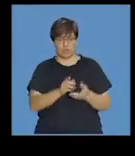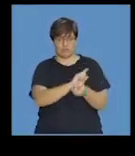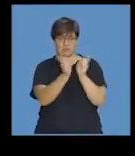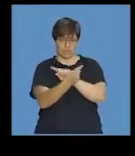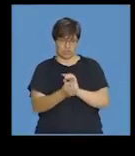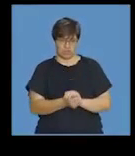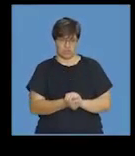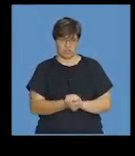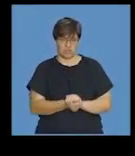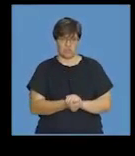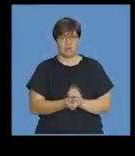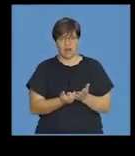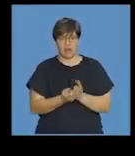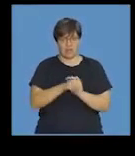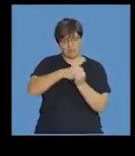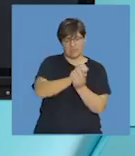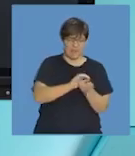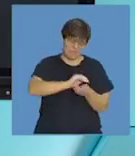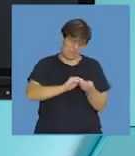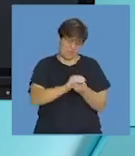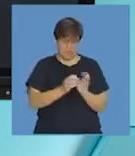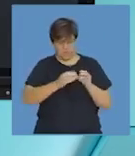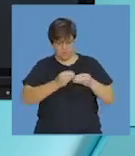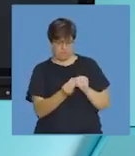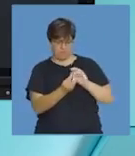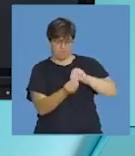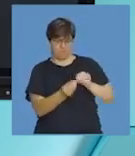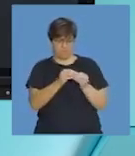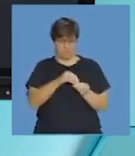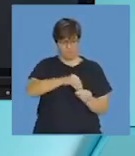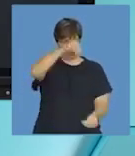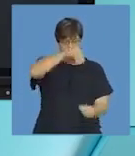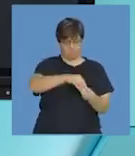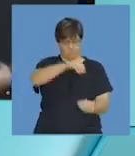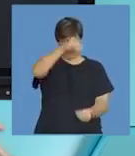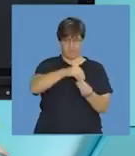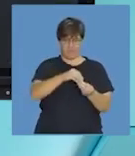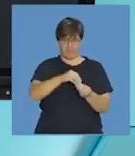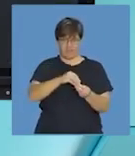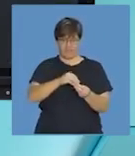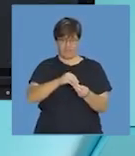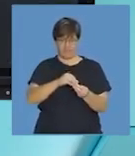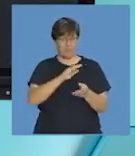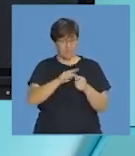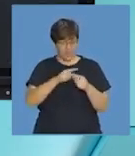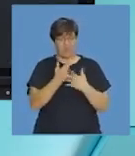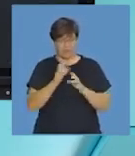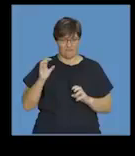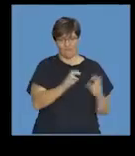Like when you were little and you played with Play-Doh and you squished things and stretched things and changed shapes. That's all